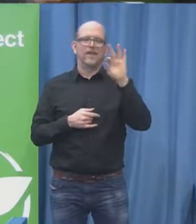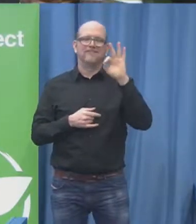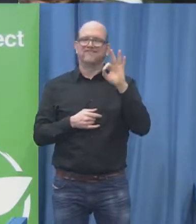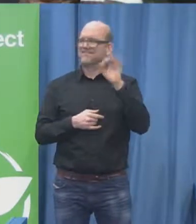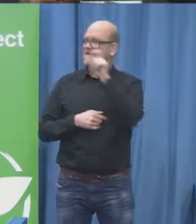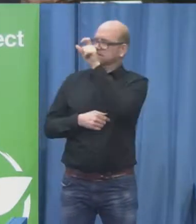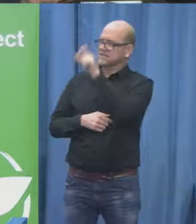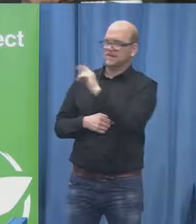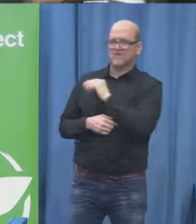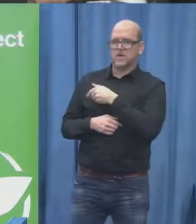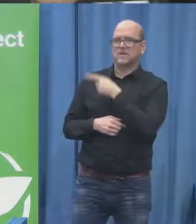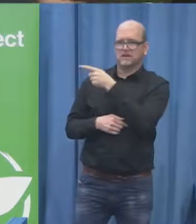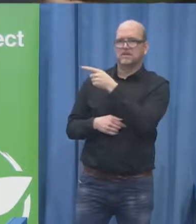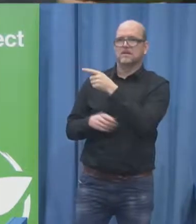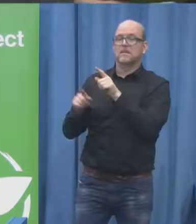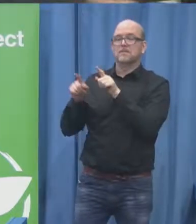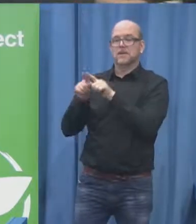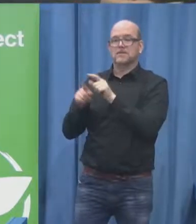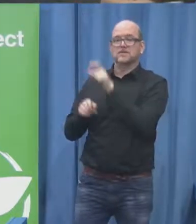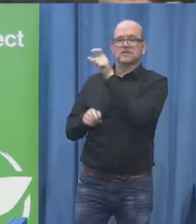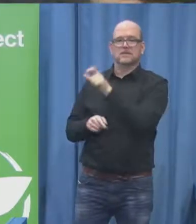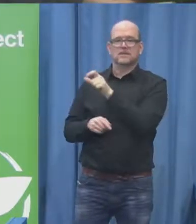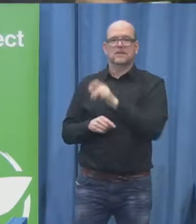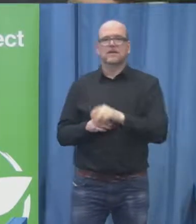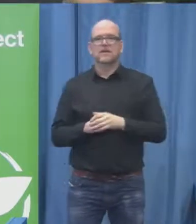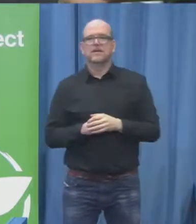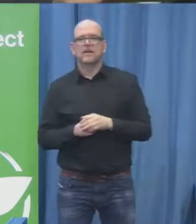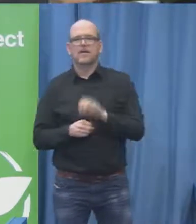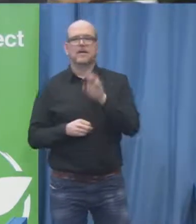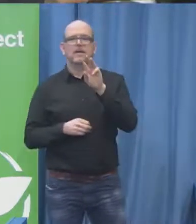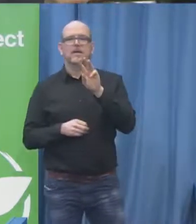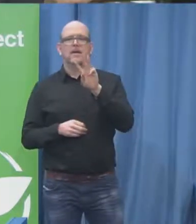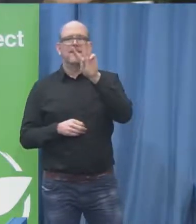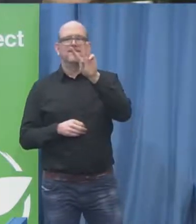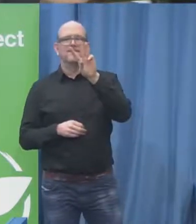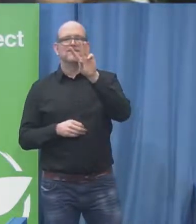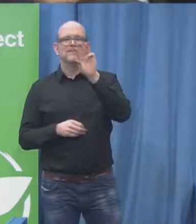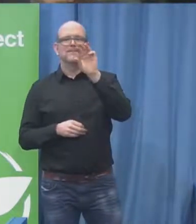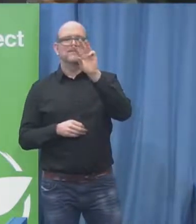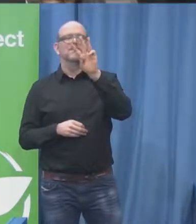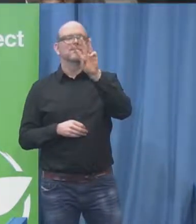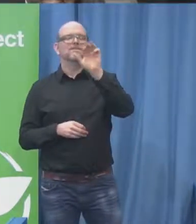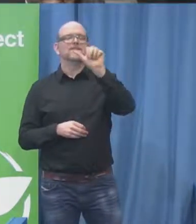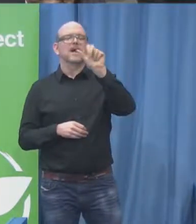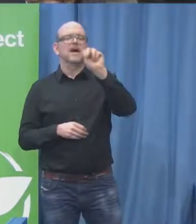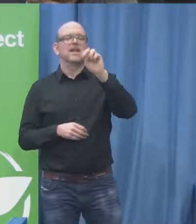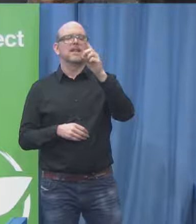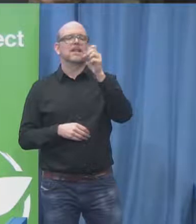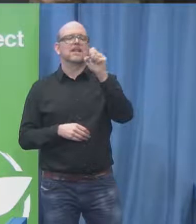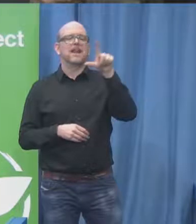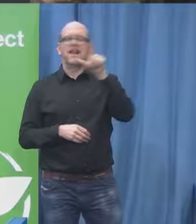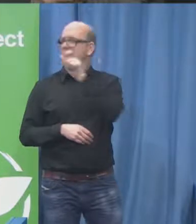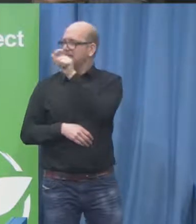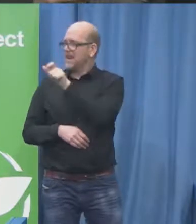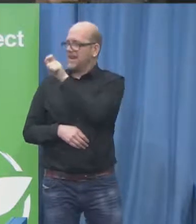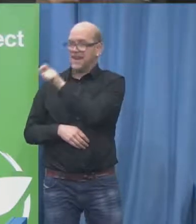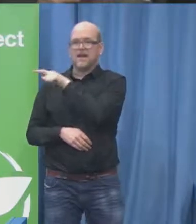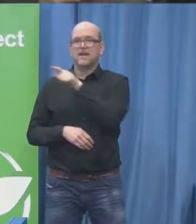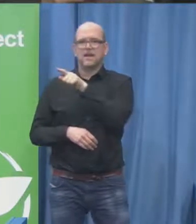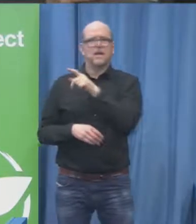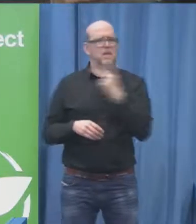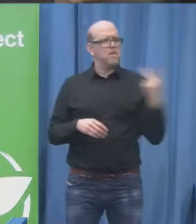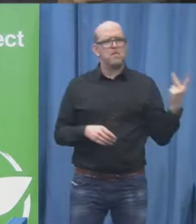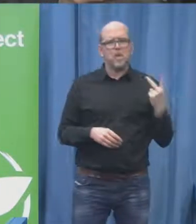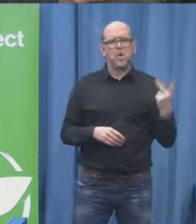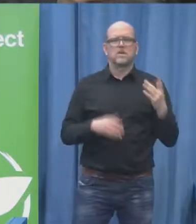World Future Council have worked together now for some 6 years on the Zero project. The World